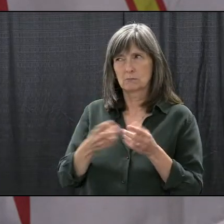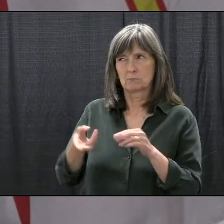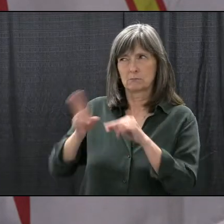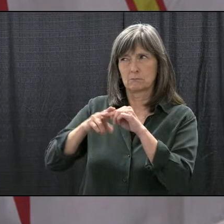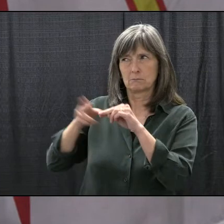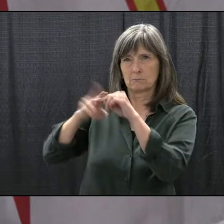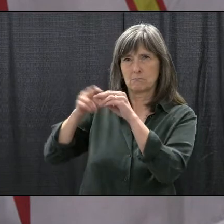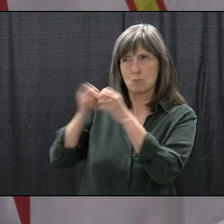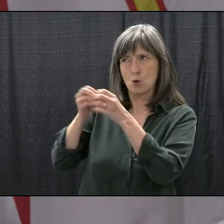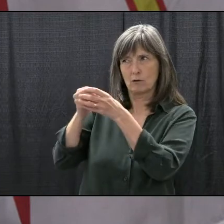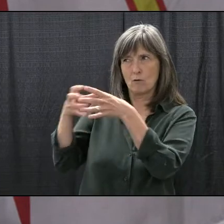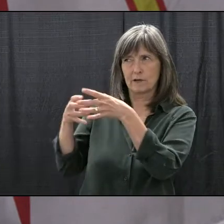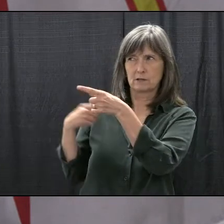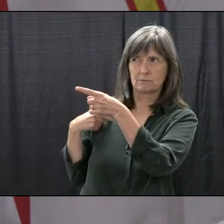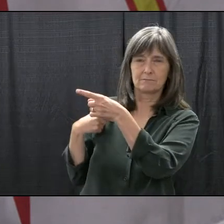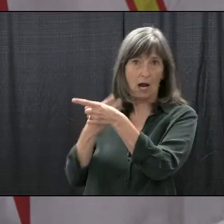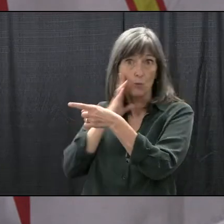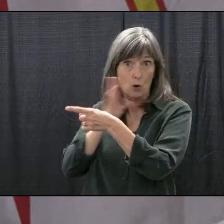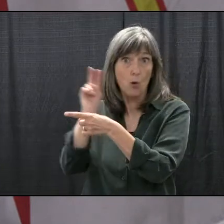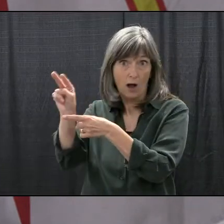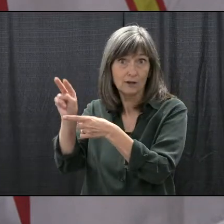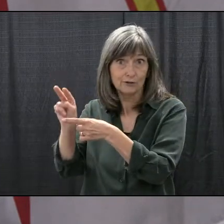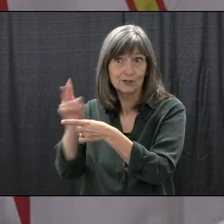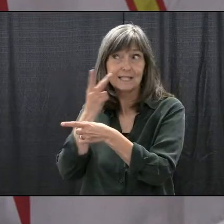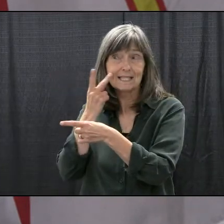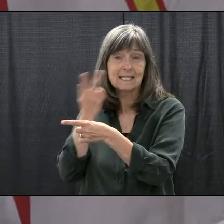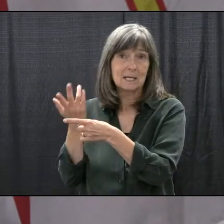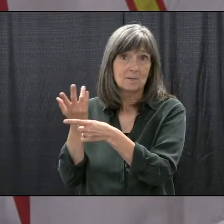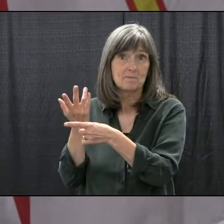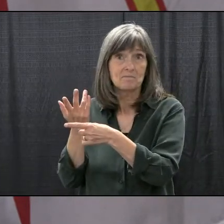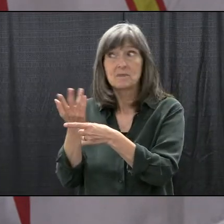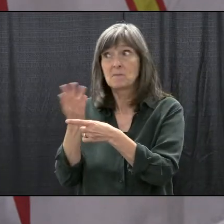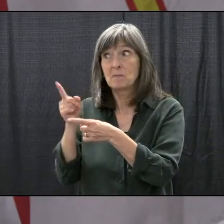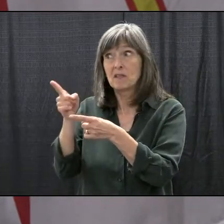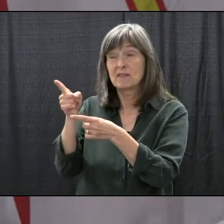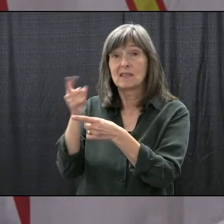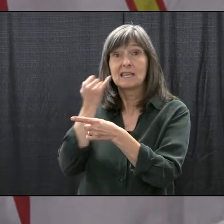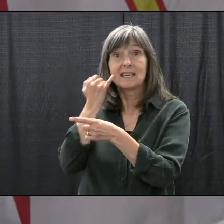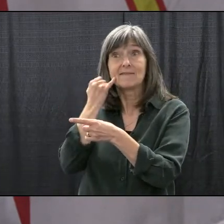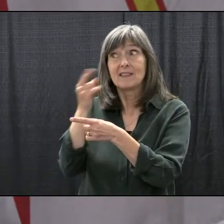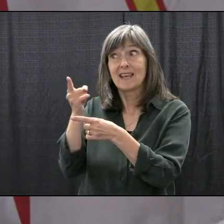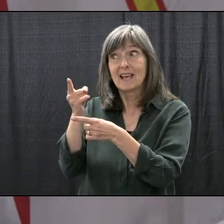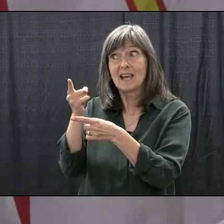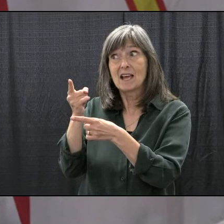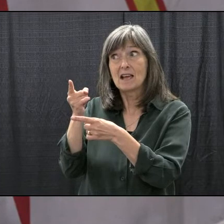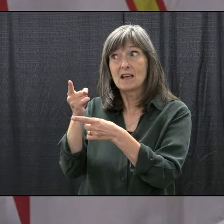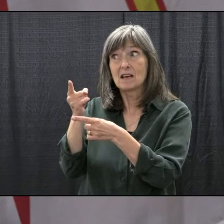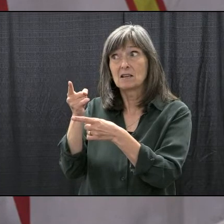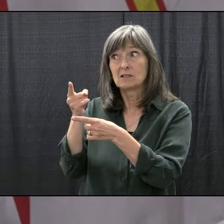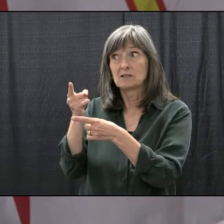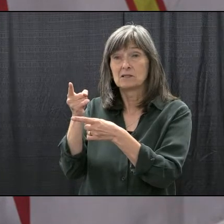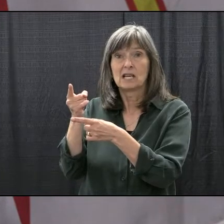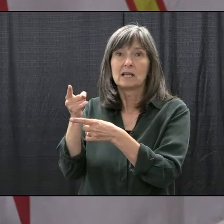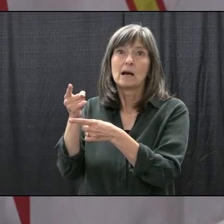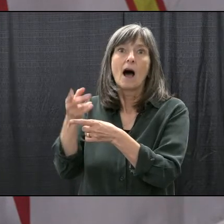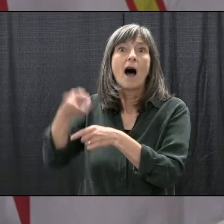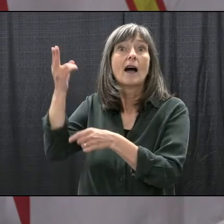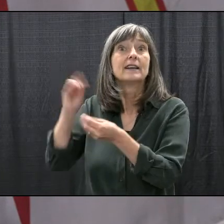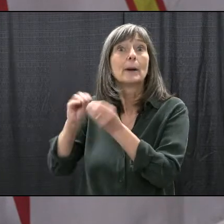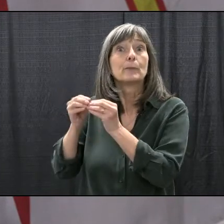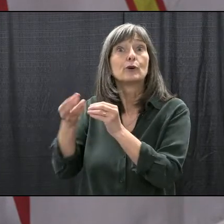COVID than we are. And so from an epidemiological point of view, it certainly is reasonable that they would want to try to increase the number of double